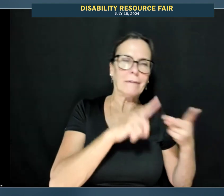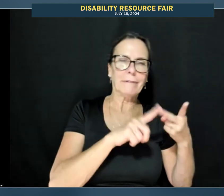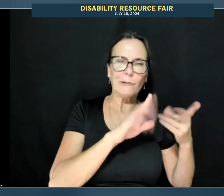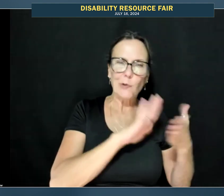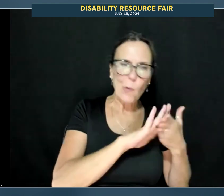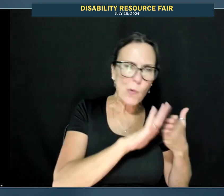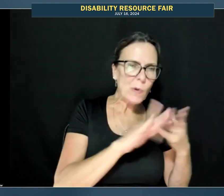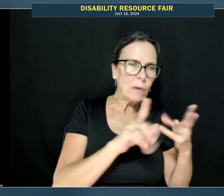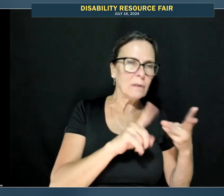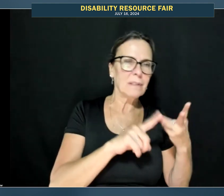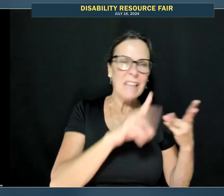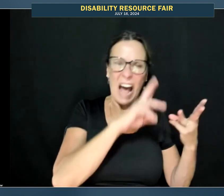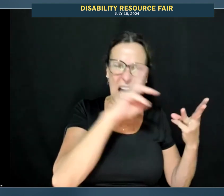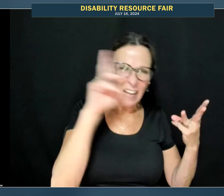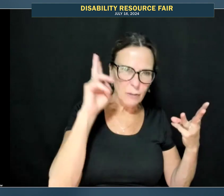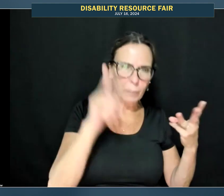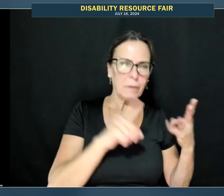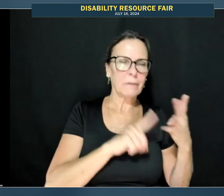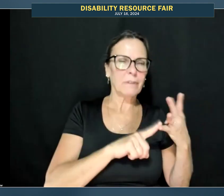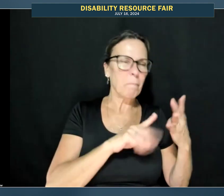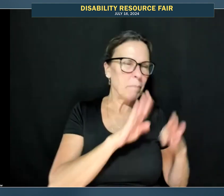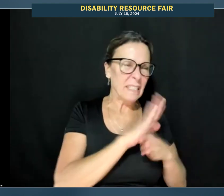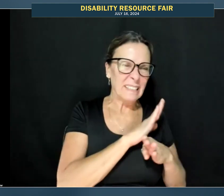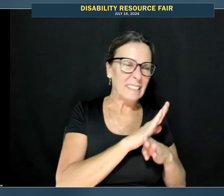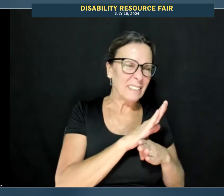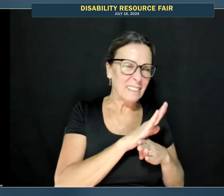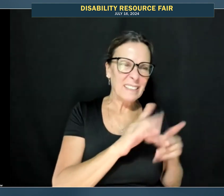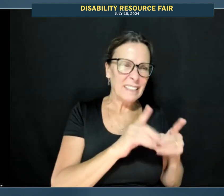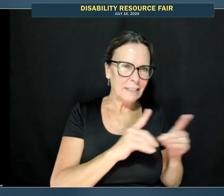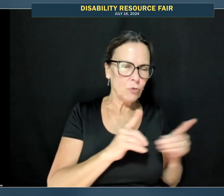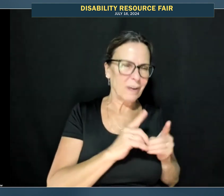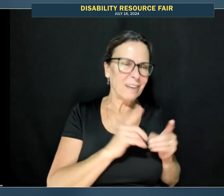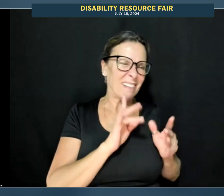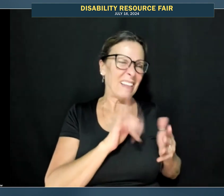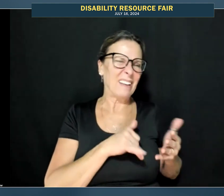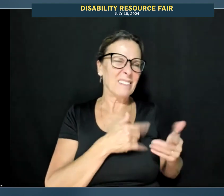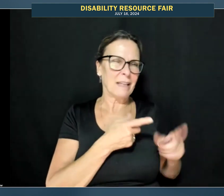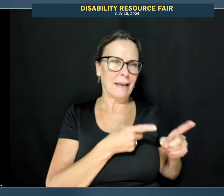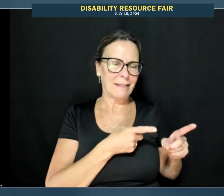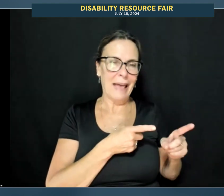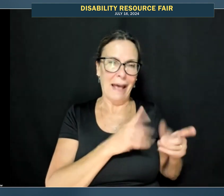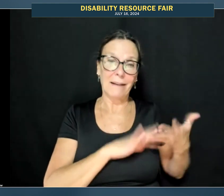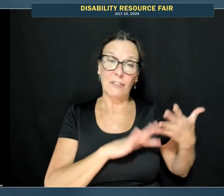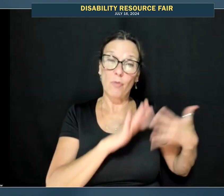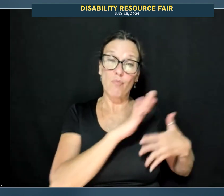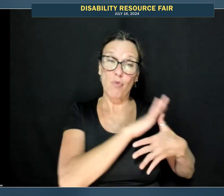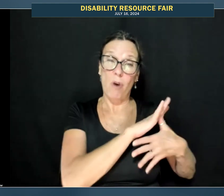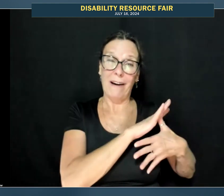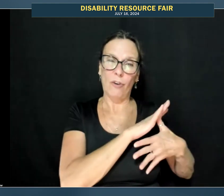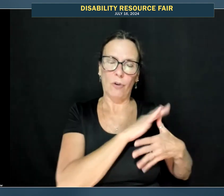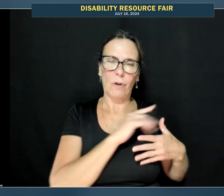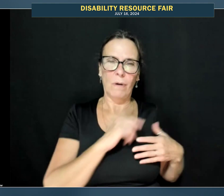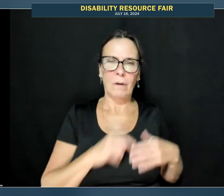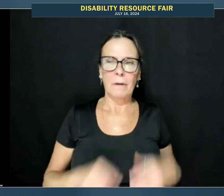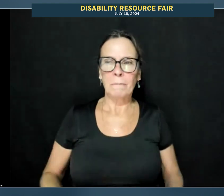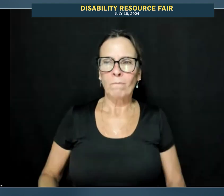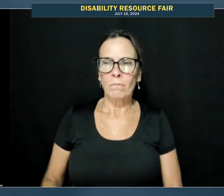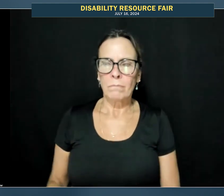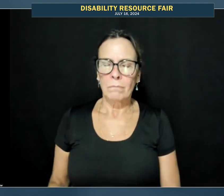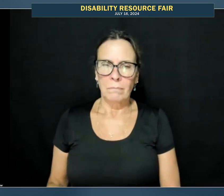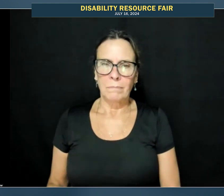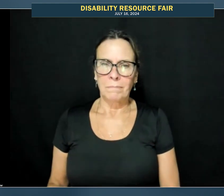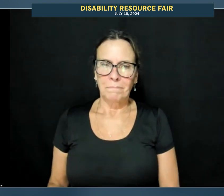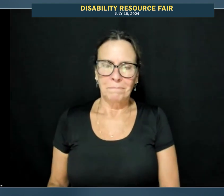hospitals, business districts, things like that. So there's, you know, there can be sort of a hierarchy in terms of